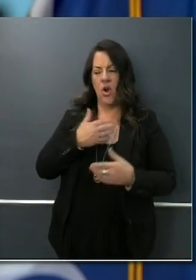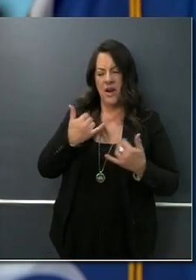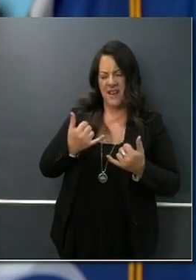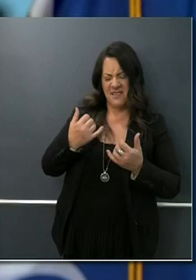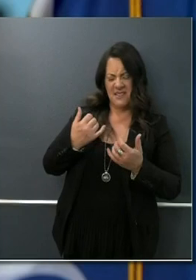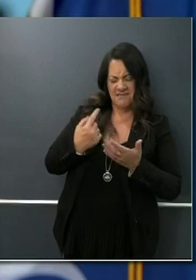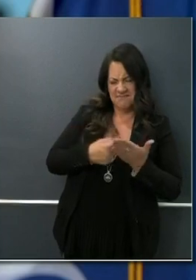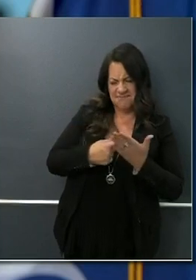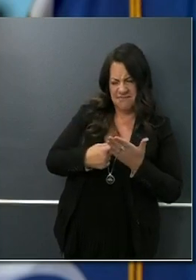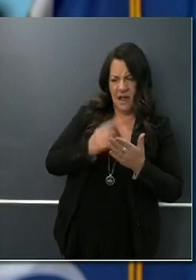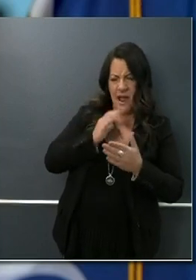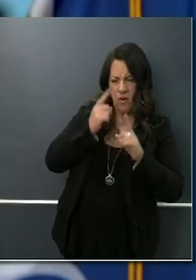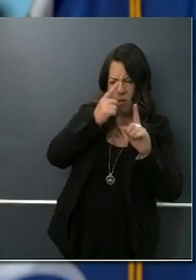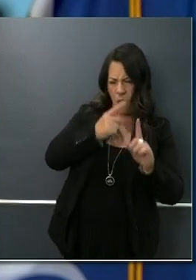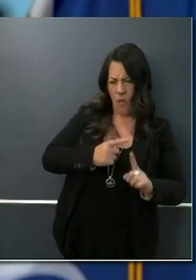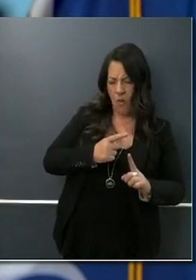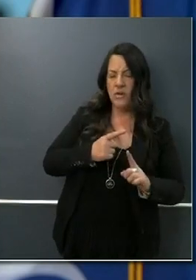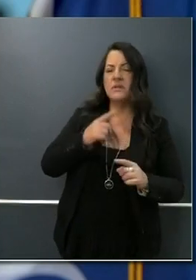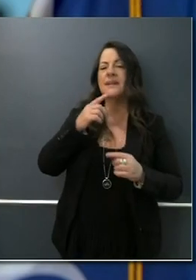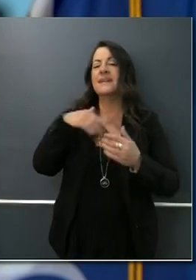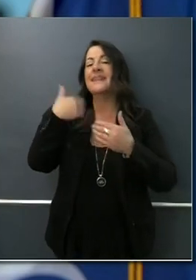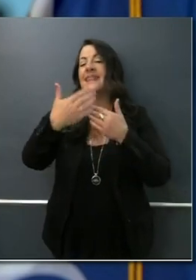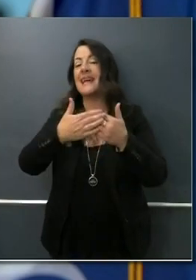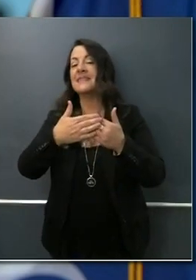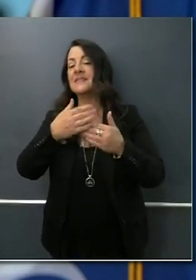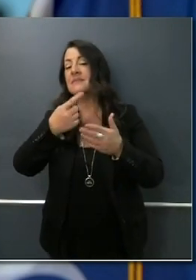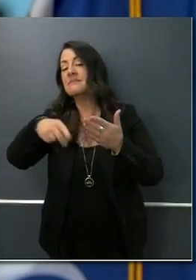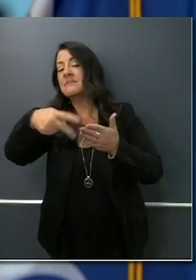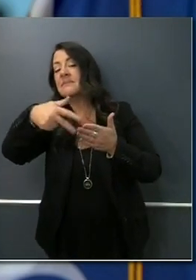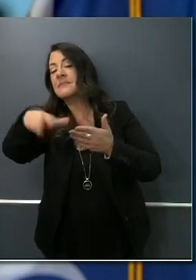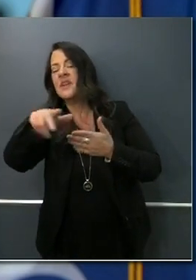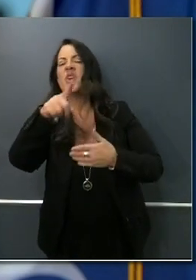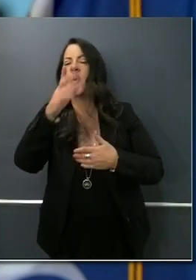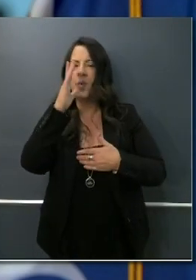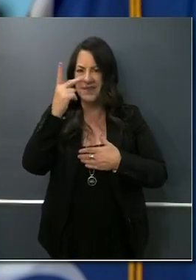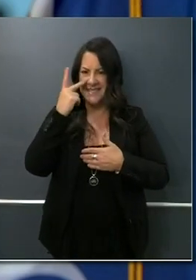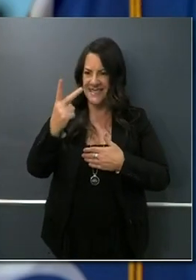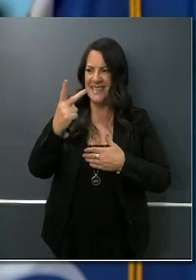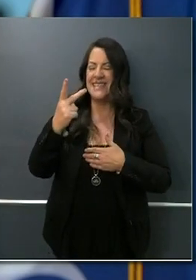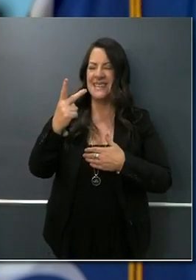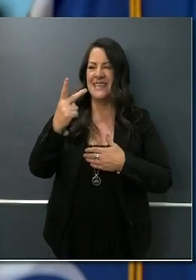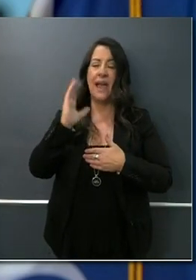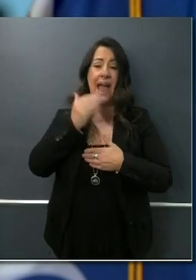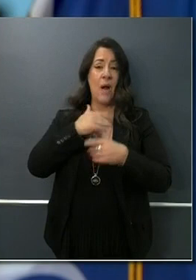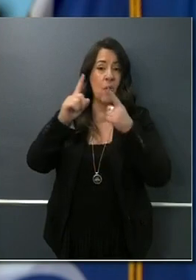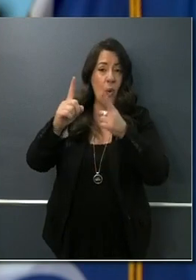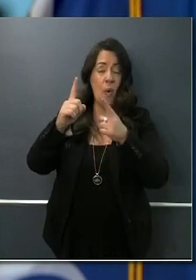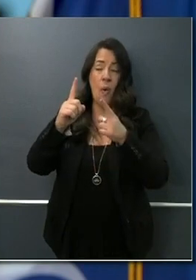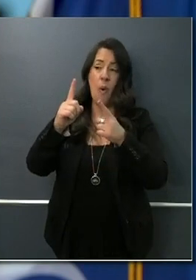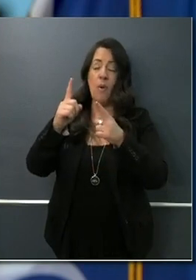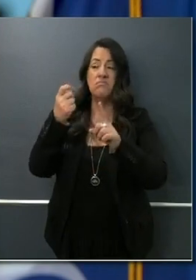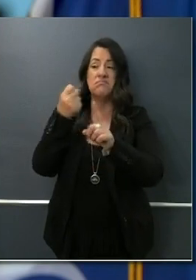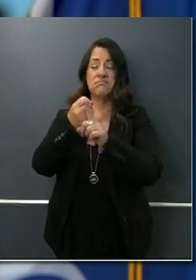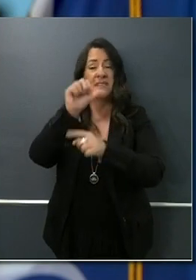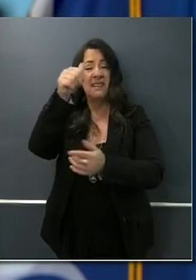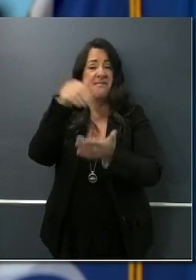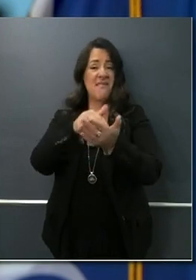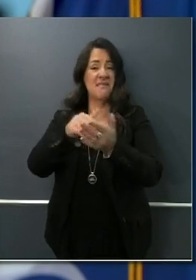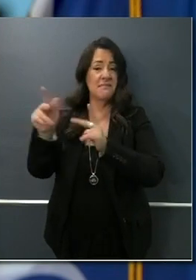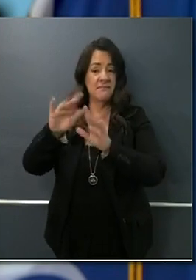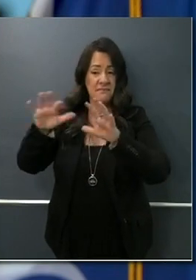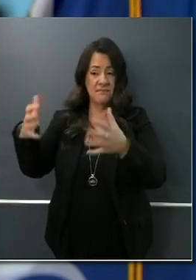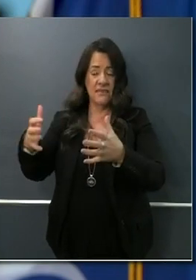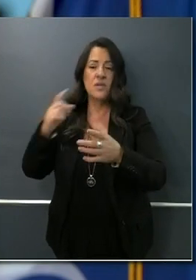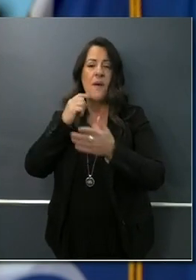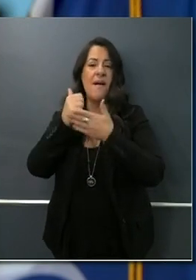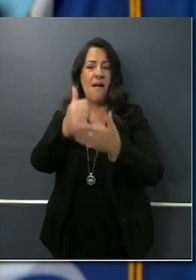and over the next few weeks, you're going to see thousands and thousands of people well on our way to hit that 10,000 goal sooner than actually some of us had